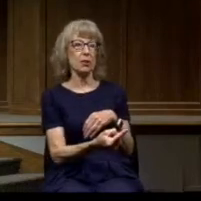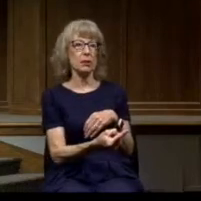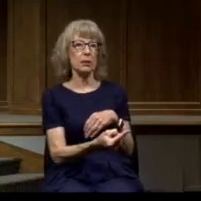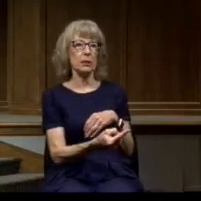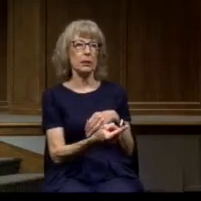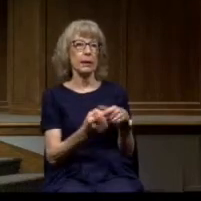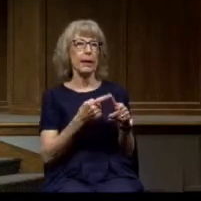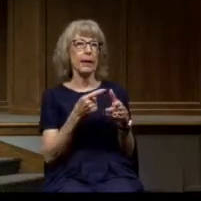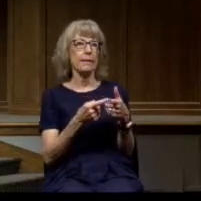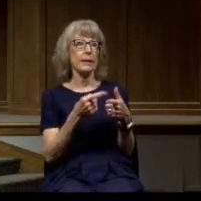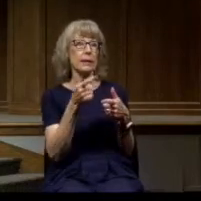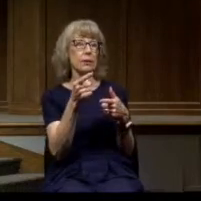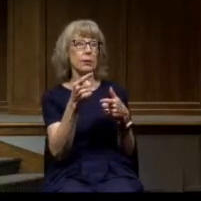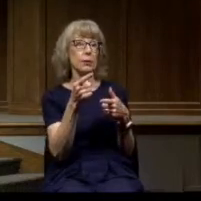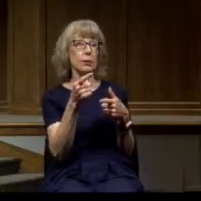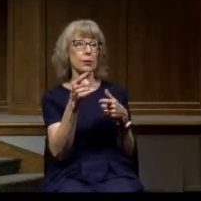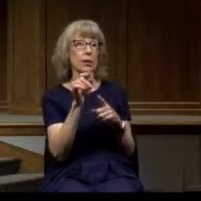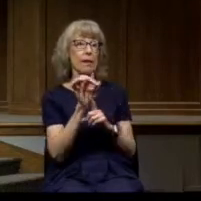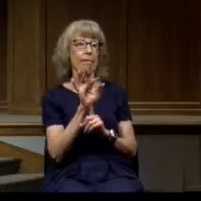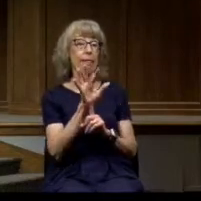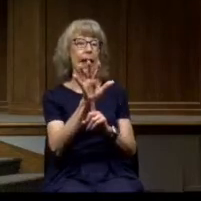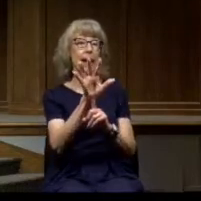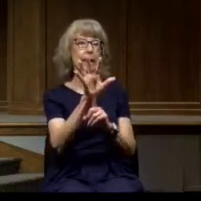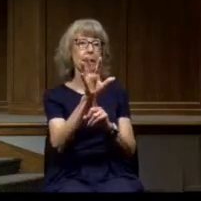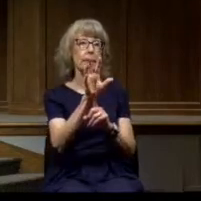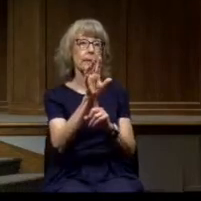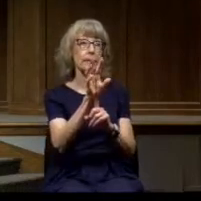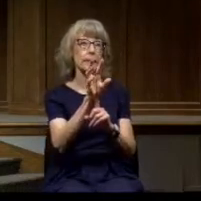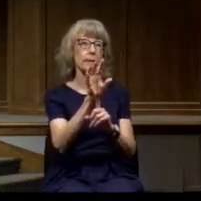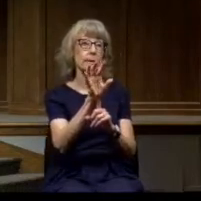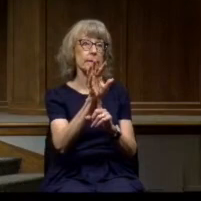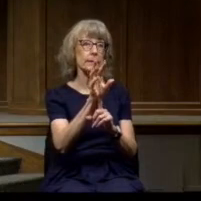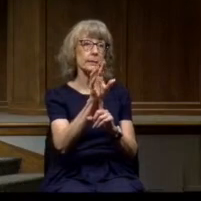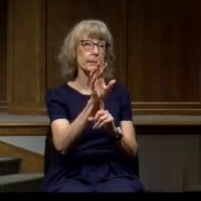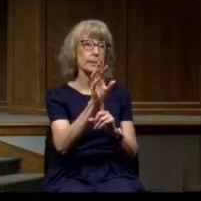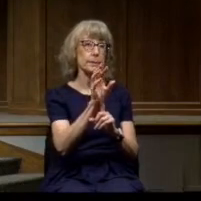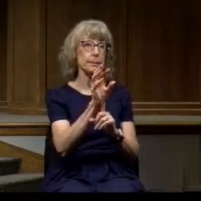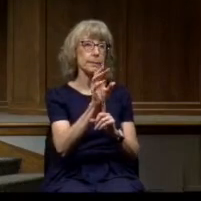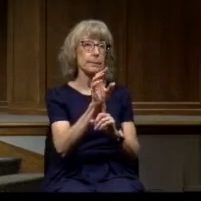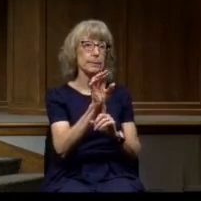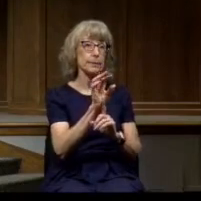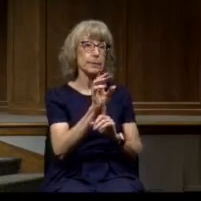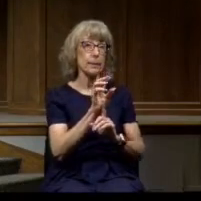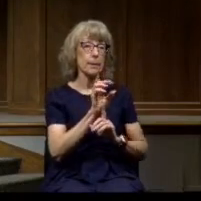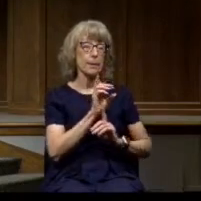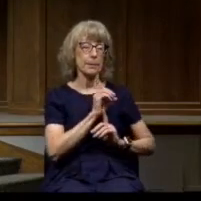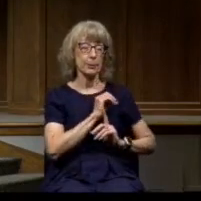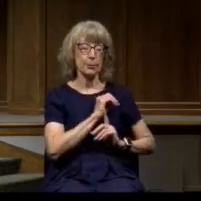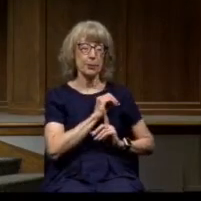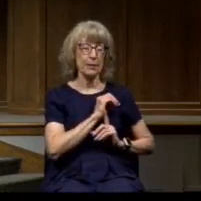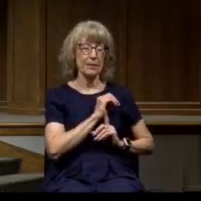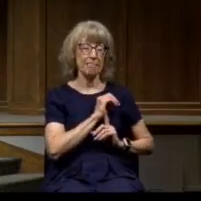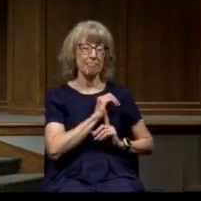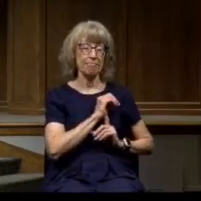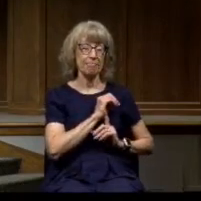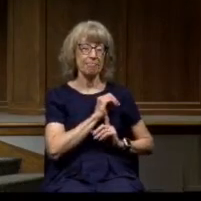and darker and darker and darker. Your character is going to outshine your